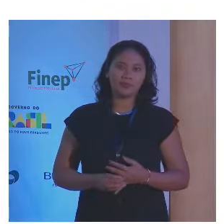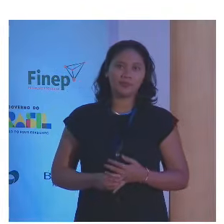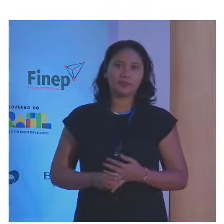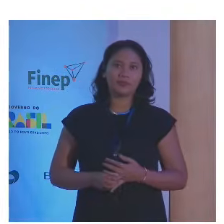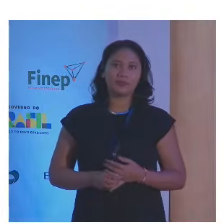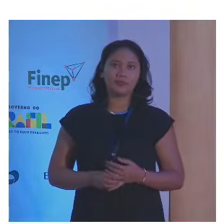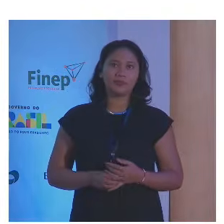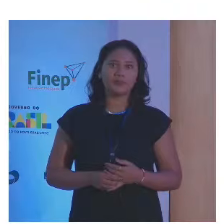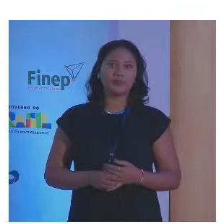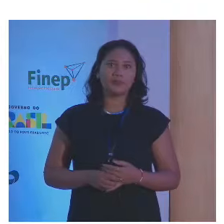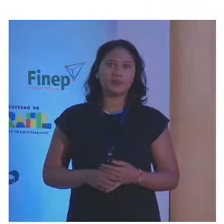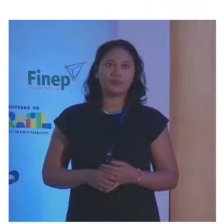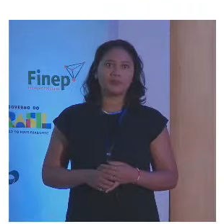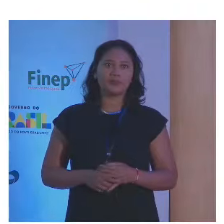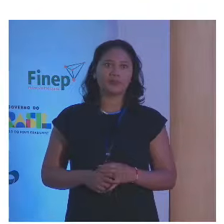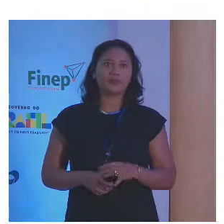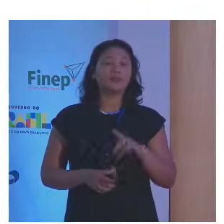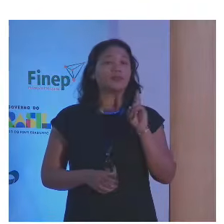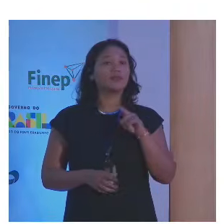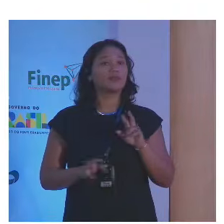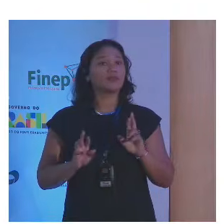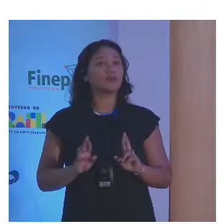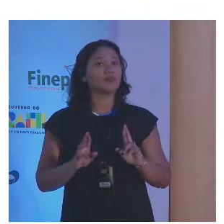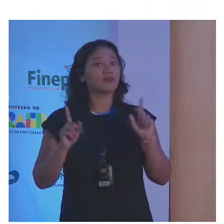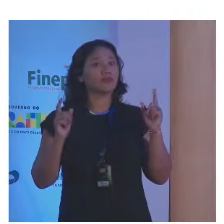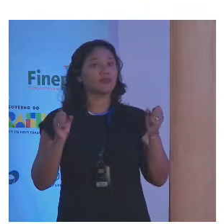tremendous difference in